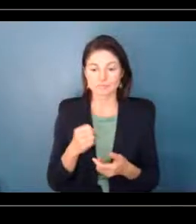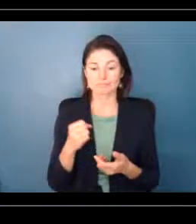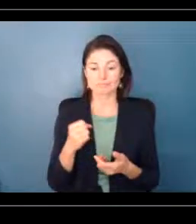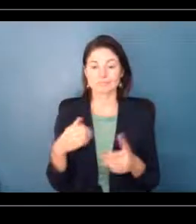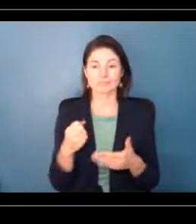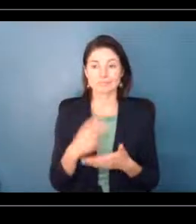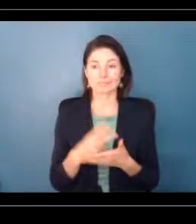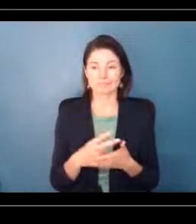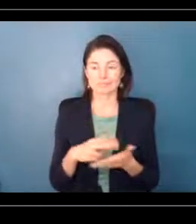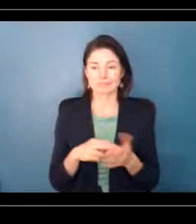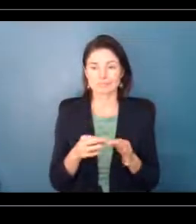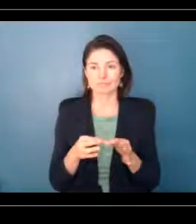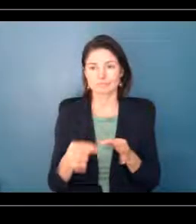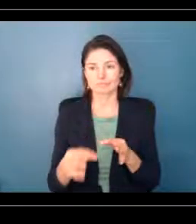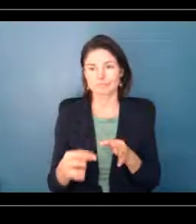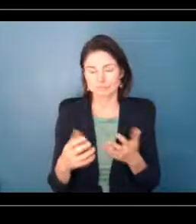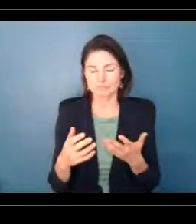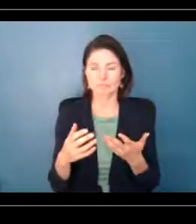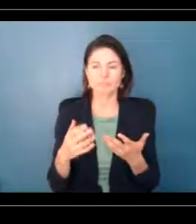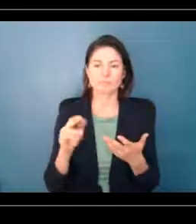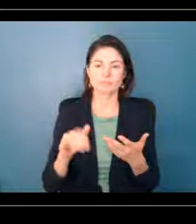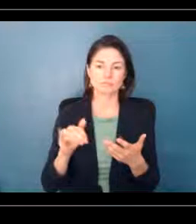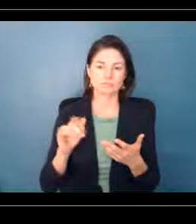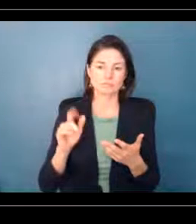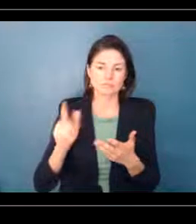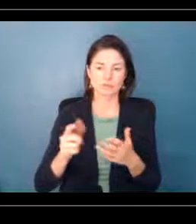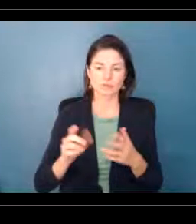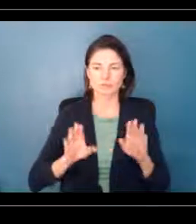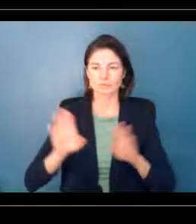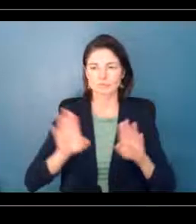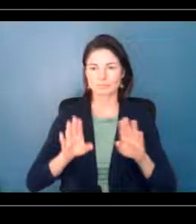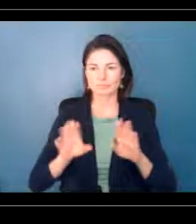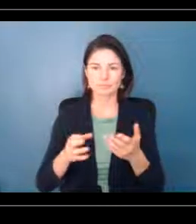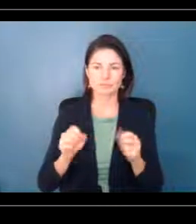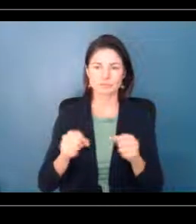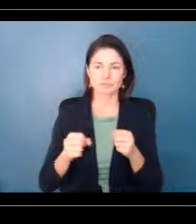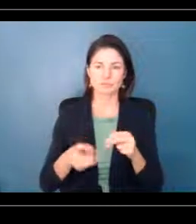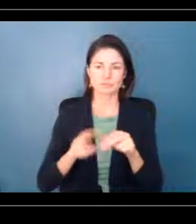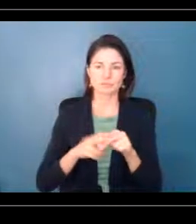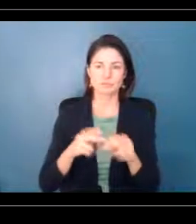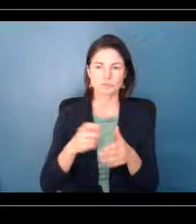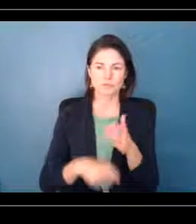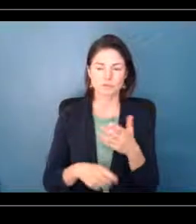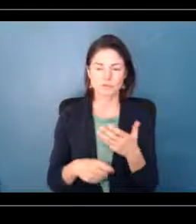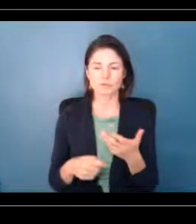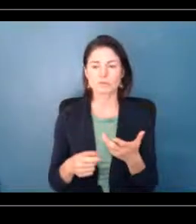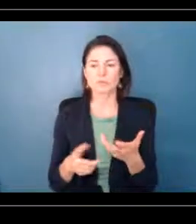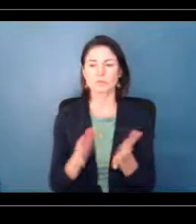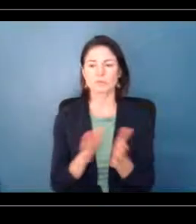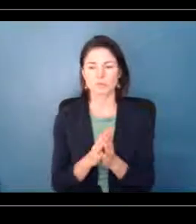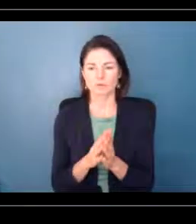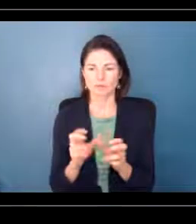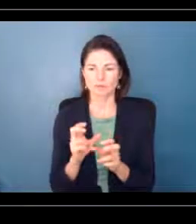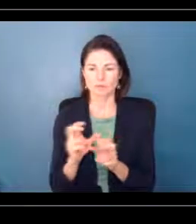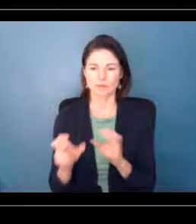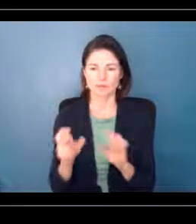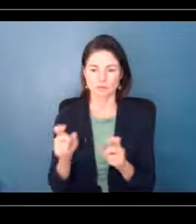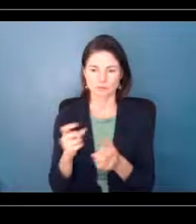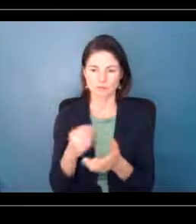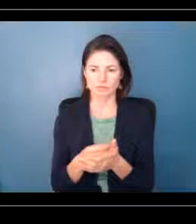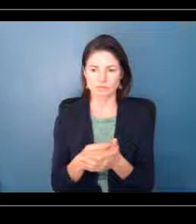to recompete in a future SB1 cycle at a potentially greater cost. Caltrans requests a supplemental funds allocation to award the project to the